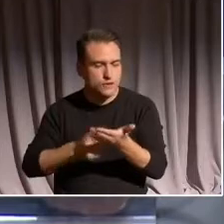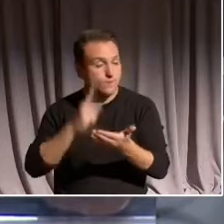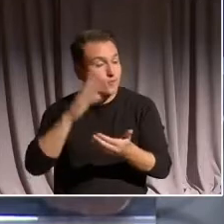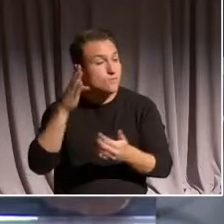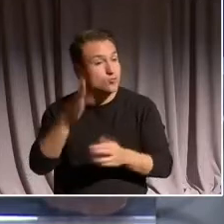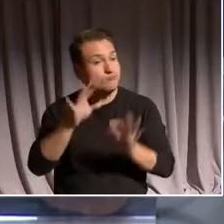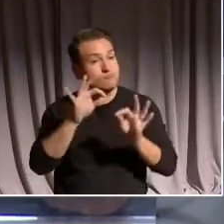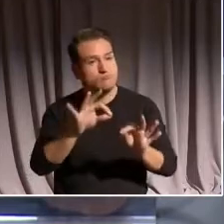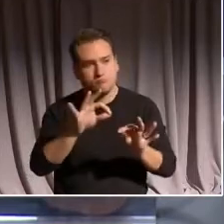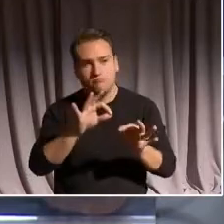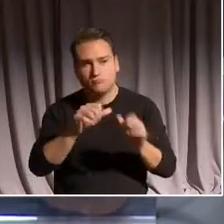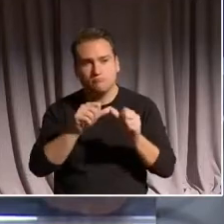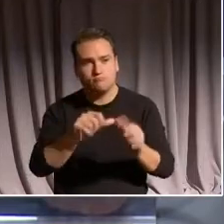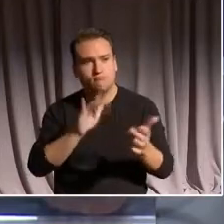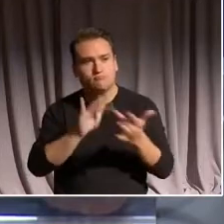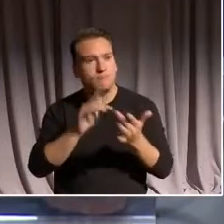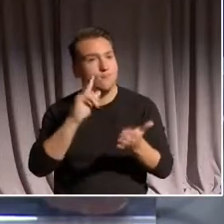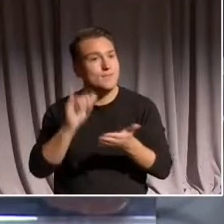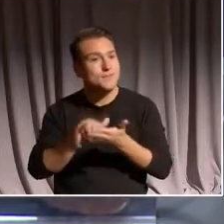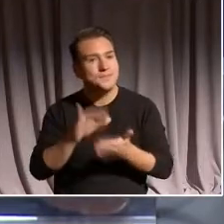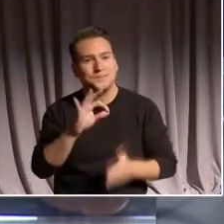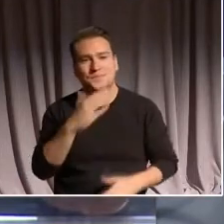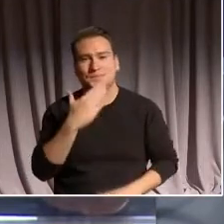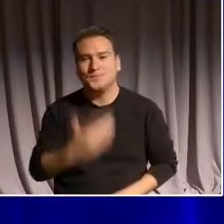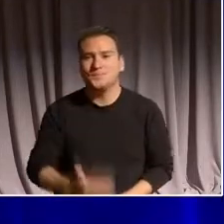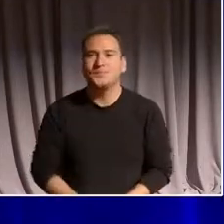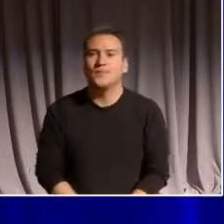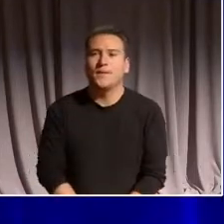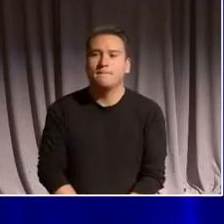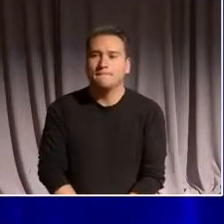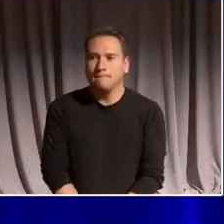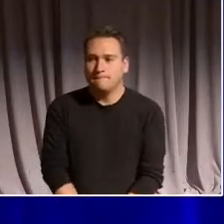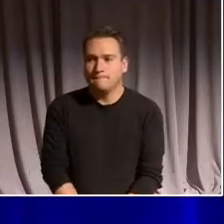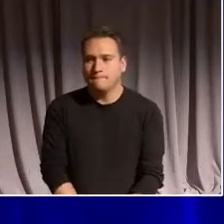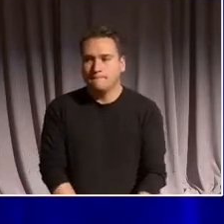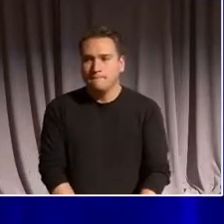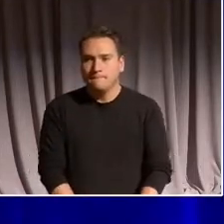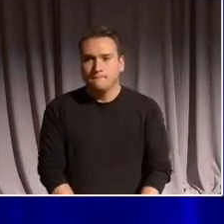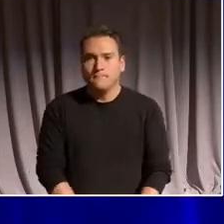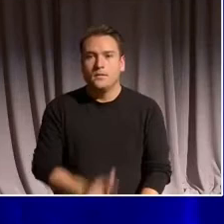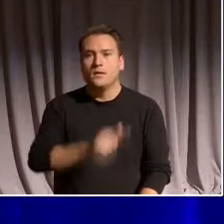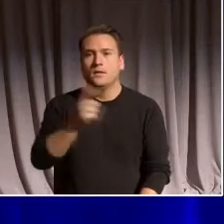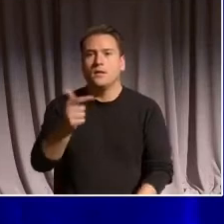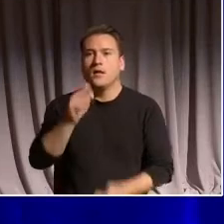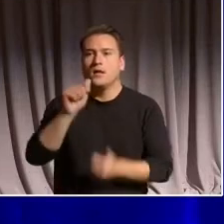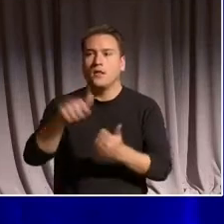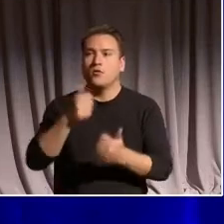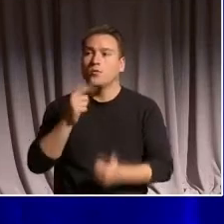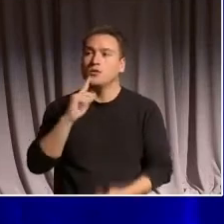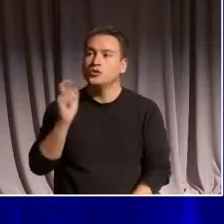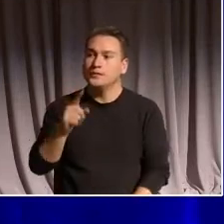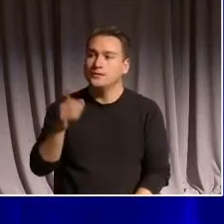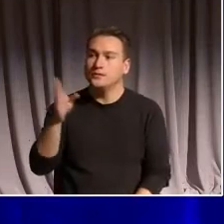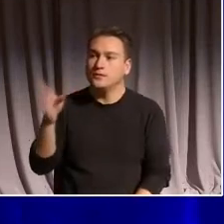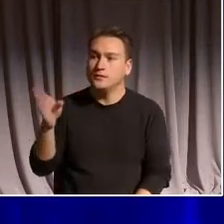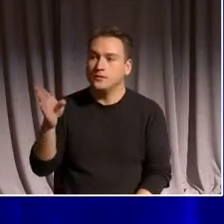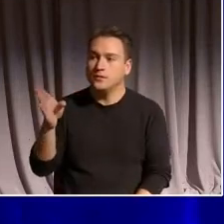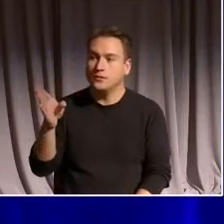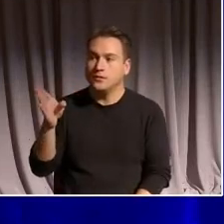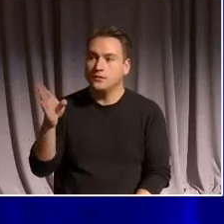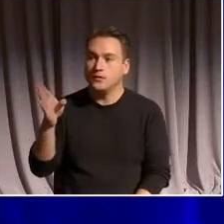future. So stay in touch on that one for sure. Thank you. Okay, so we had a, question over here. Is